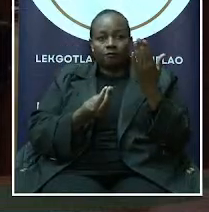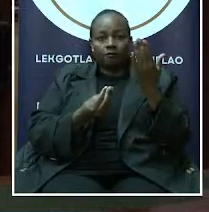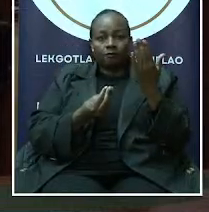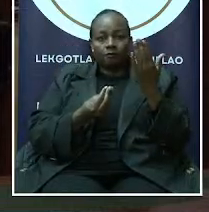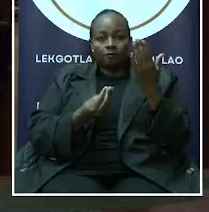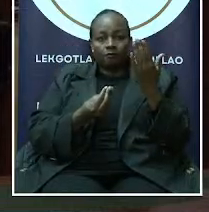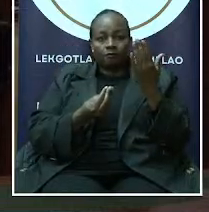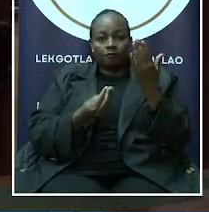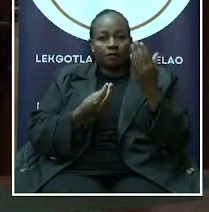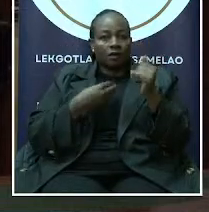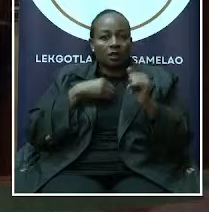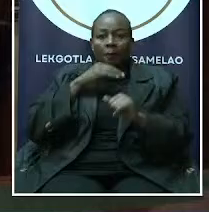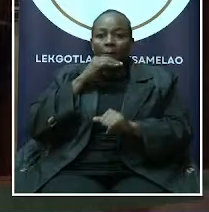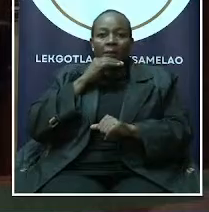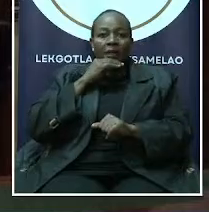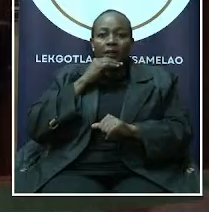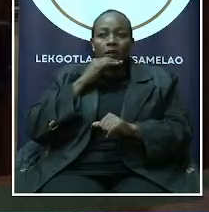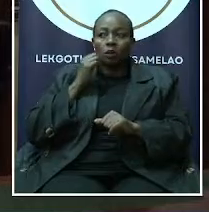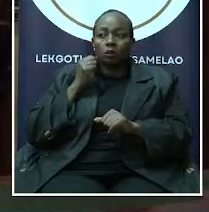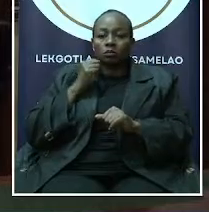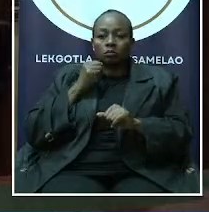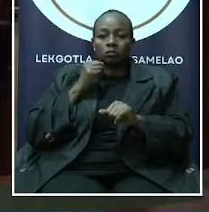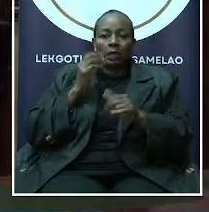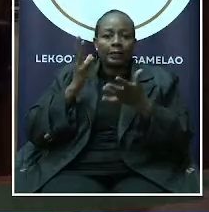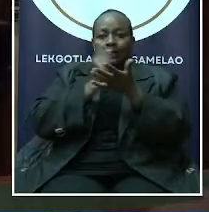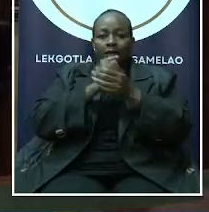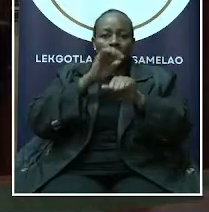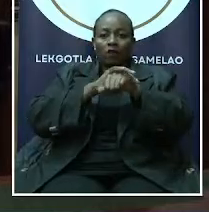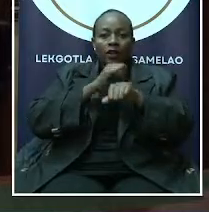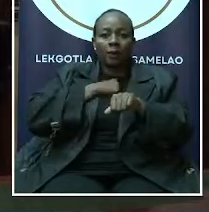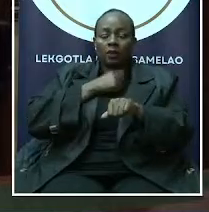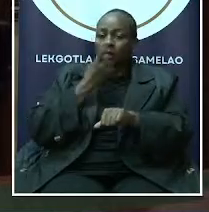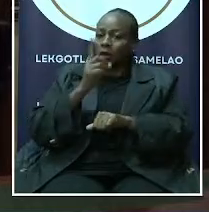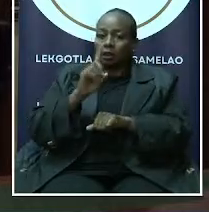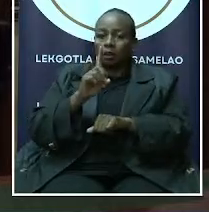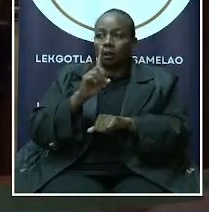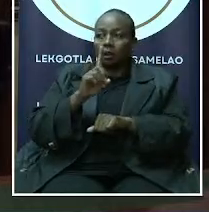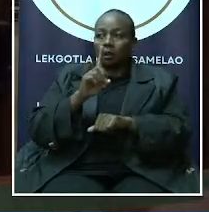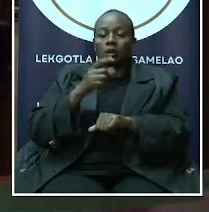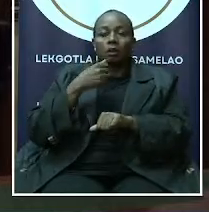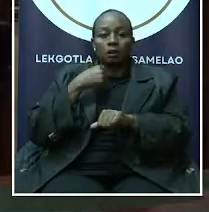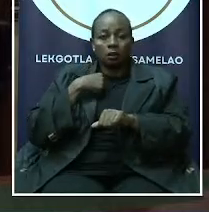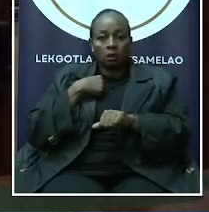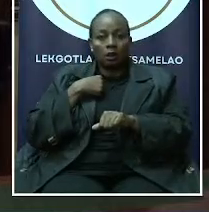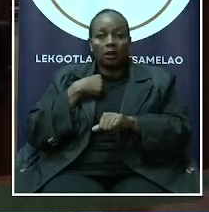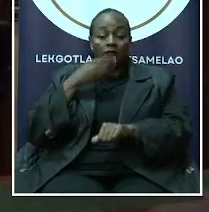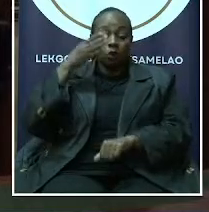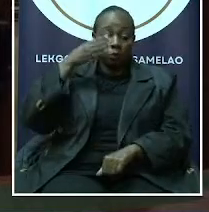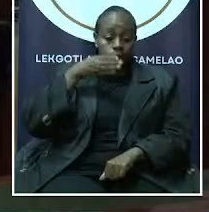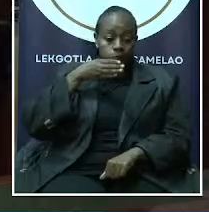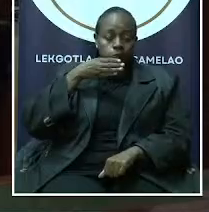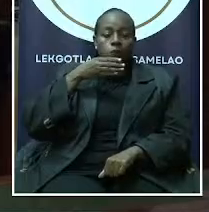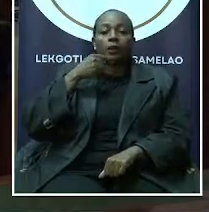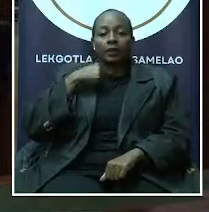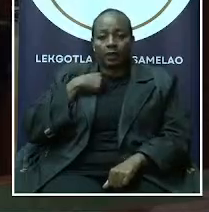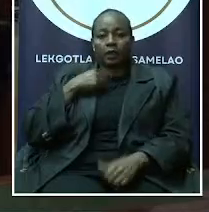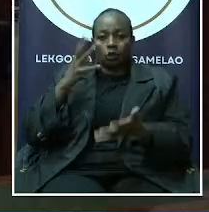No one will take for anyone. The person that will take is the person that is there.